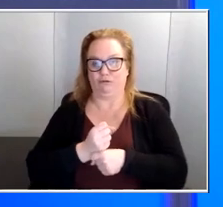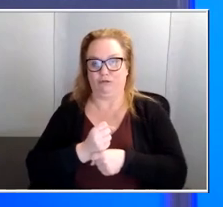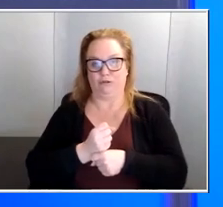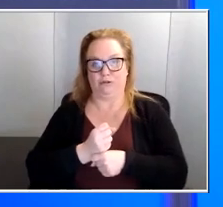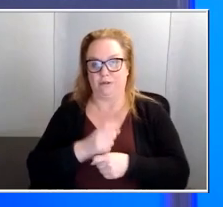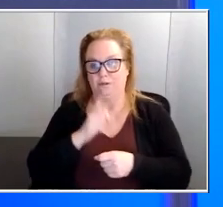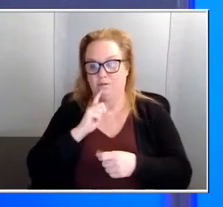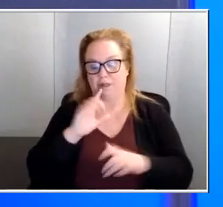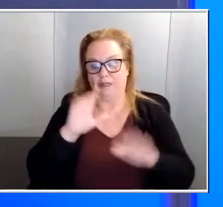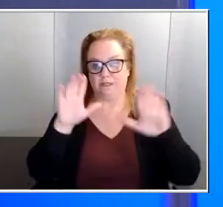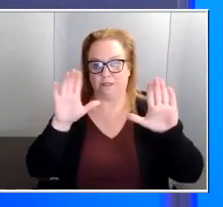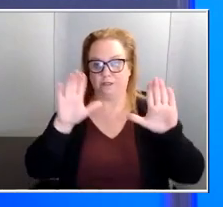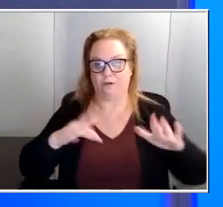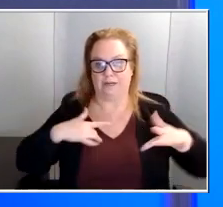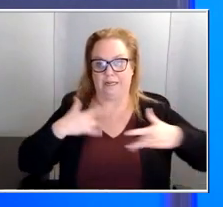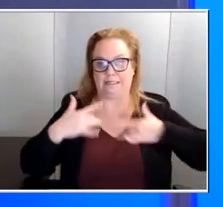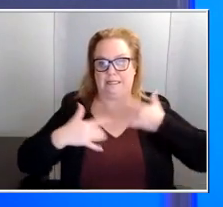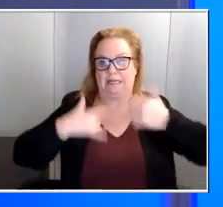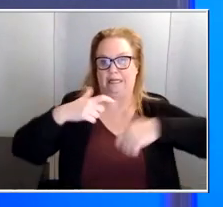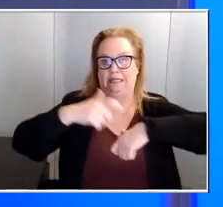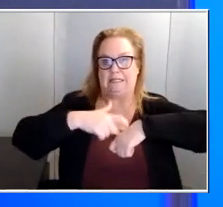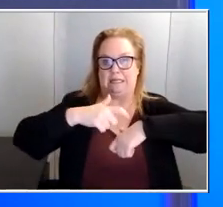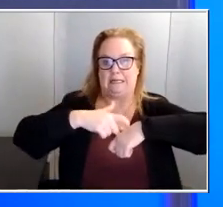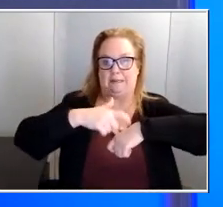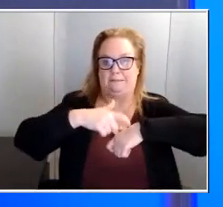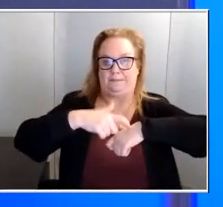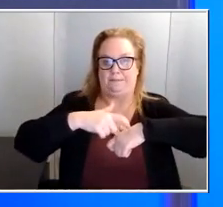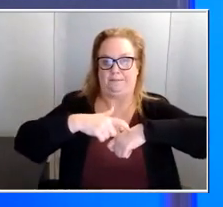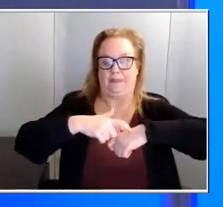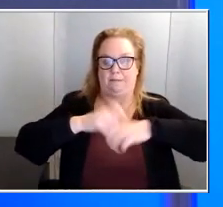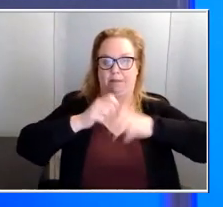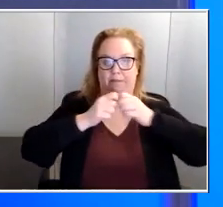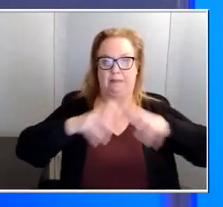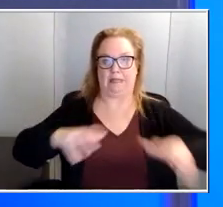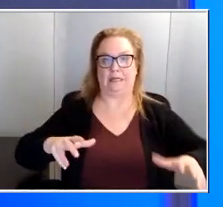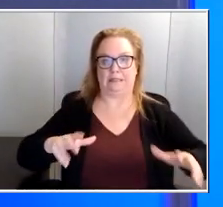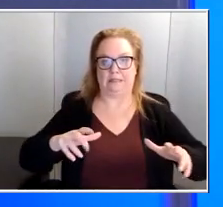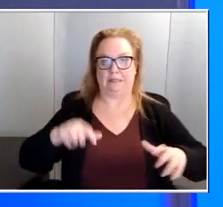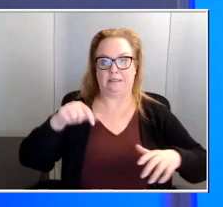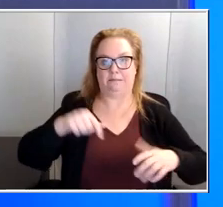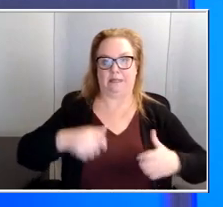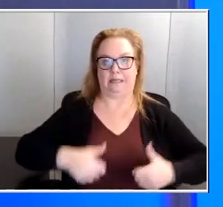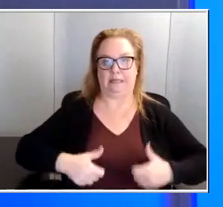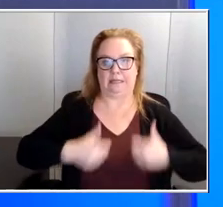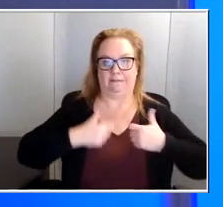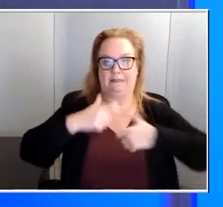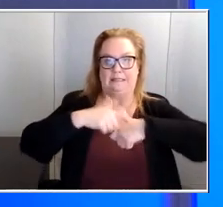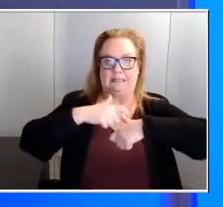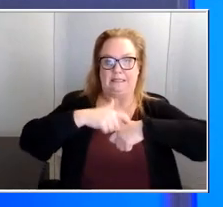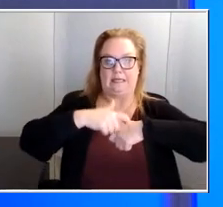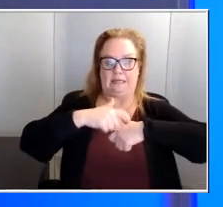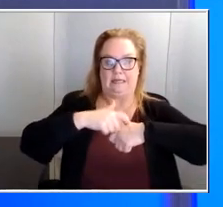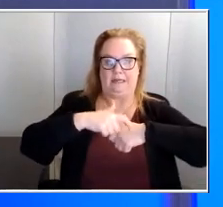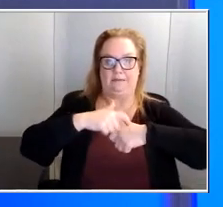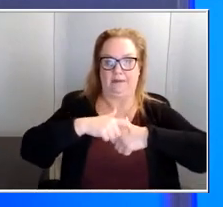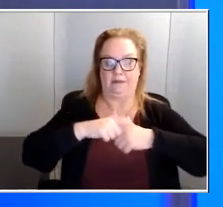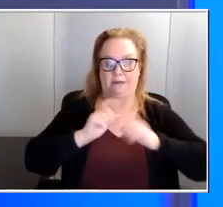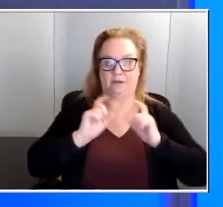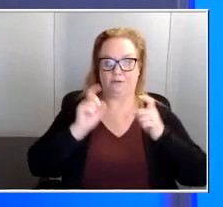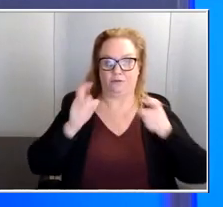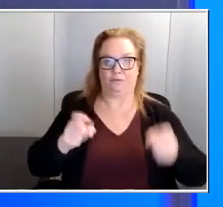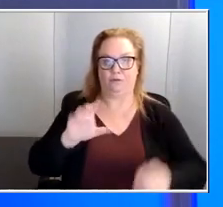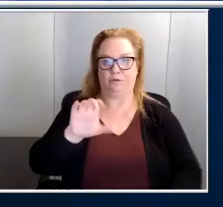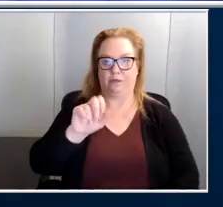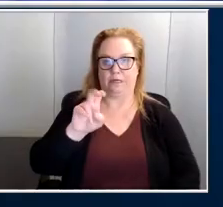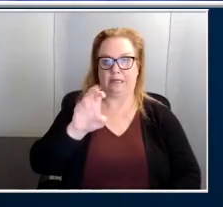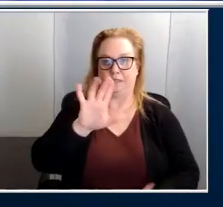an extraordinary, exciting time. I feel extremely blessed to be living through this time period and being able to contribute in our cancer